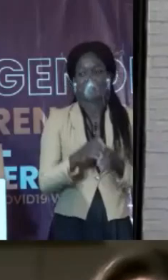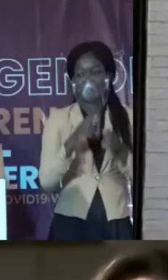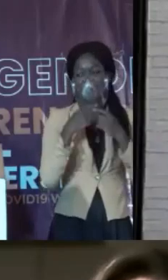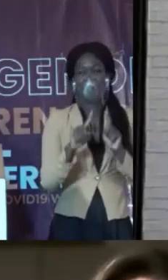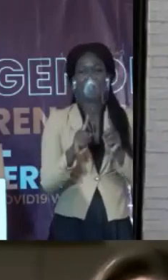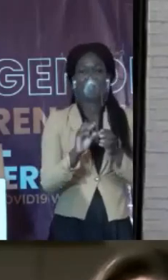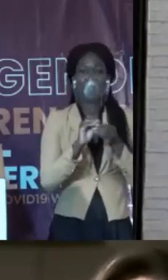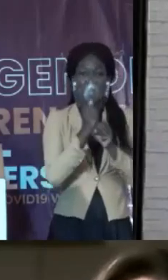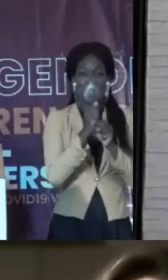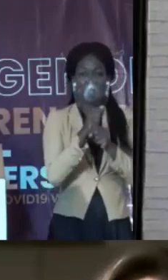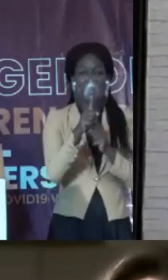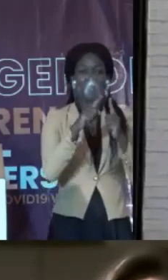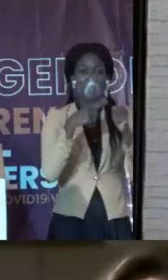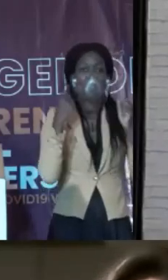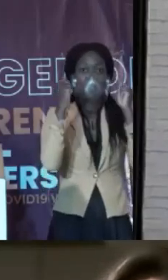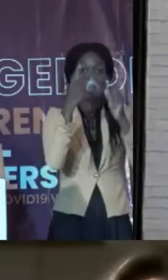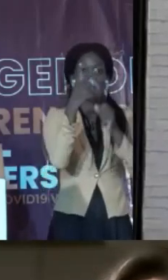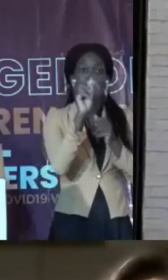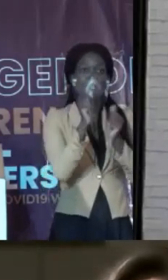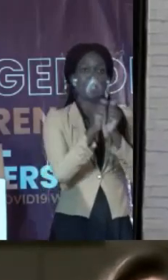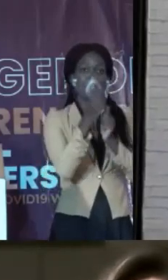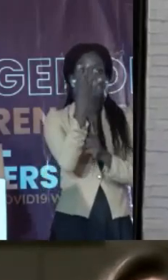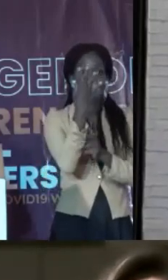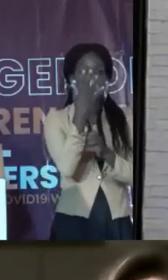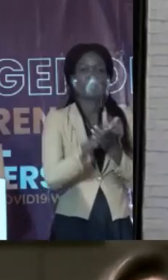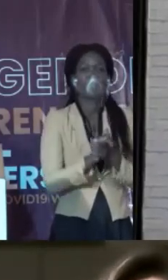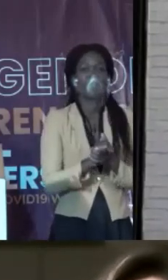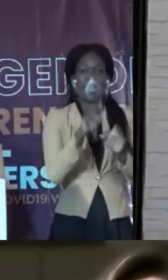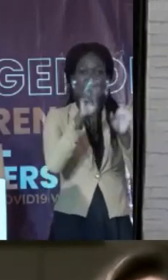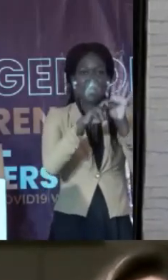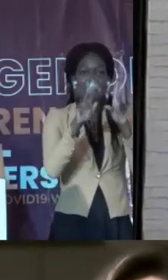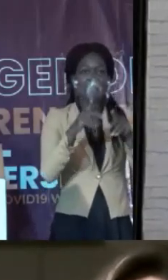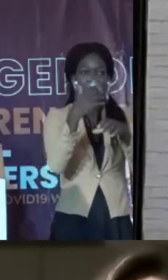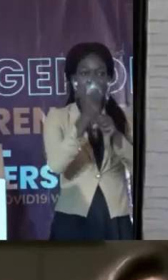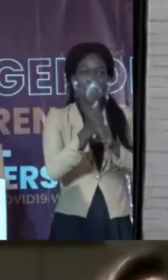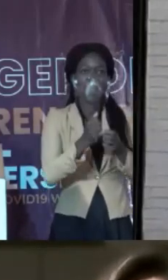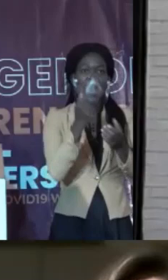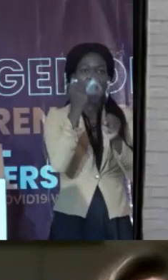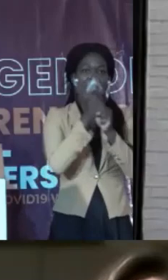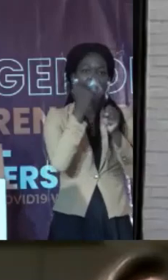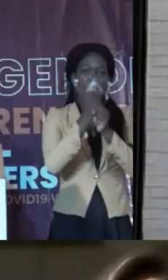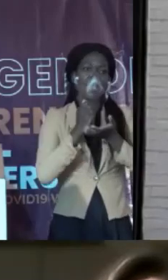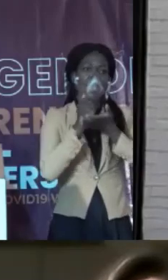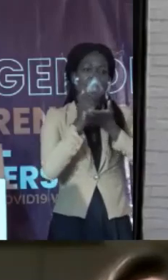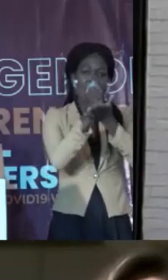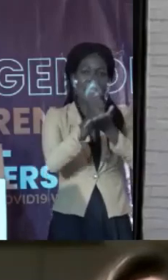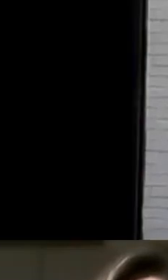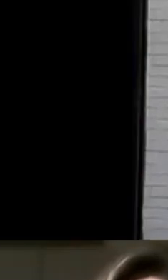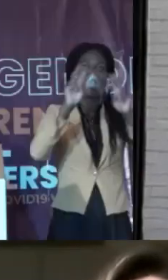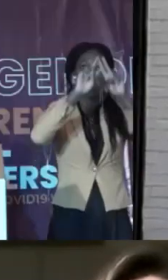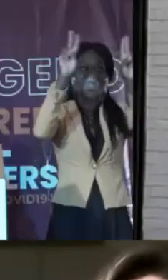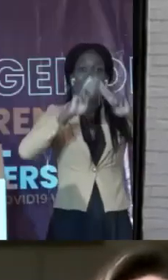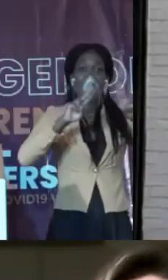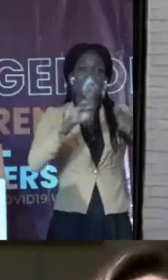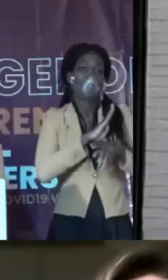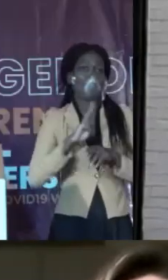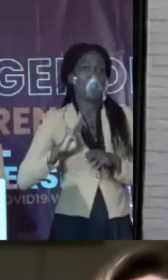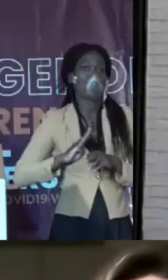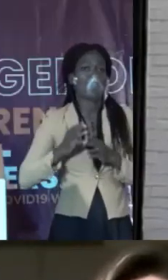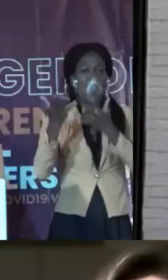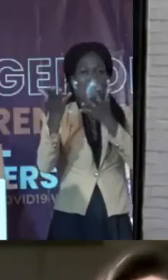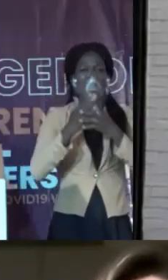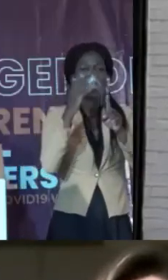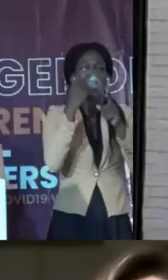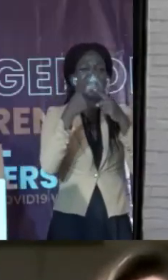since 2015 as a chair of Action Aid International Board. She has received so many